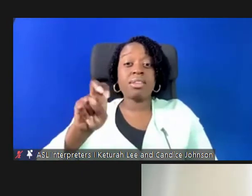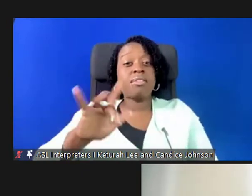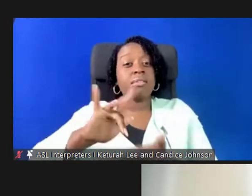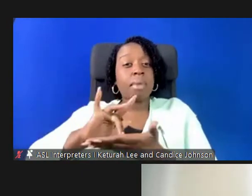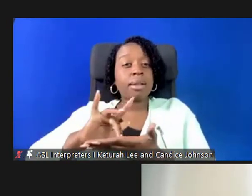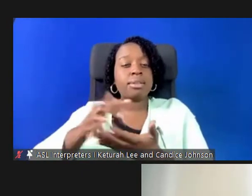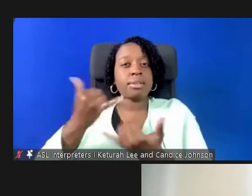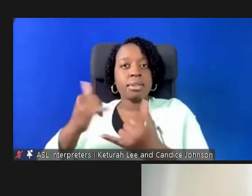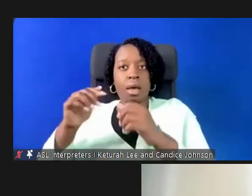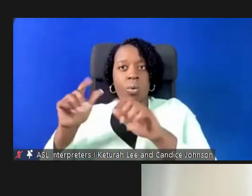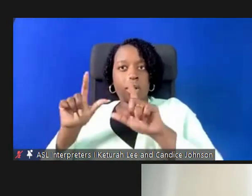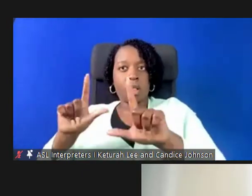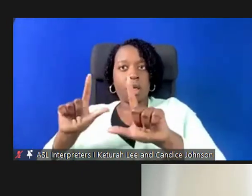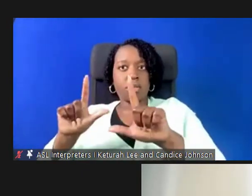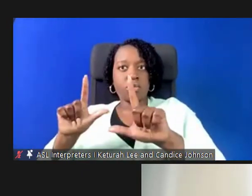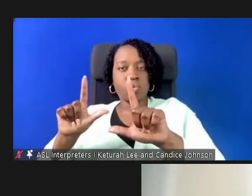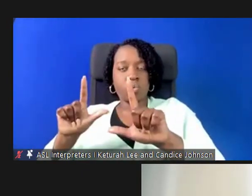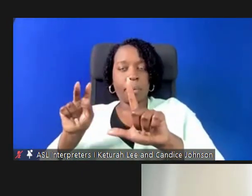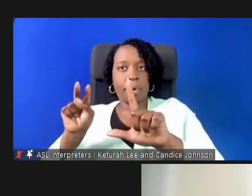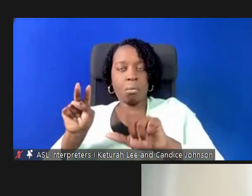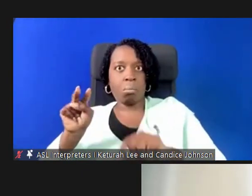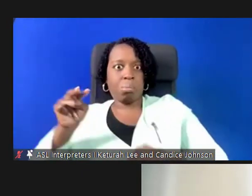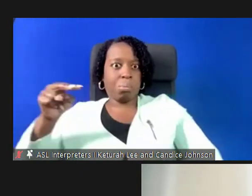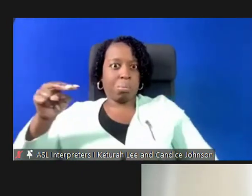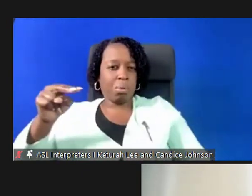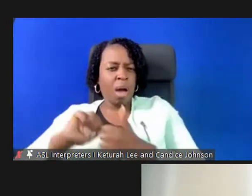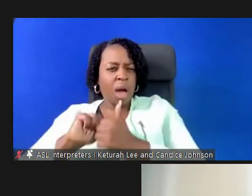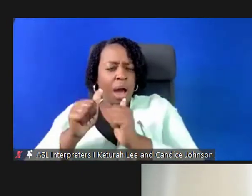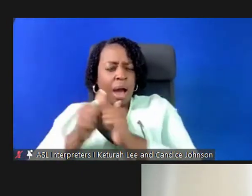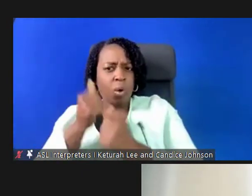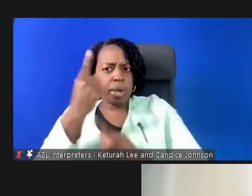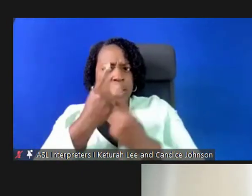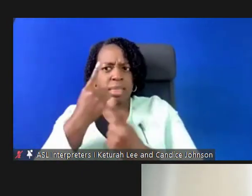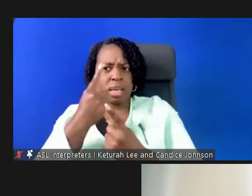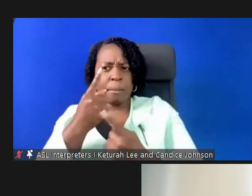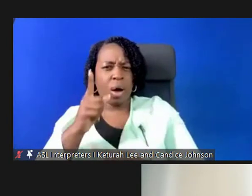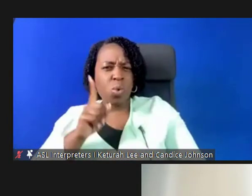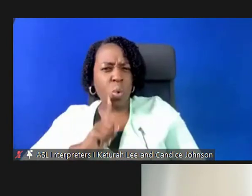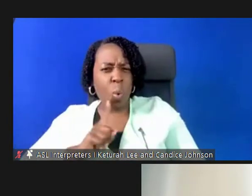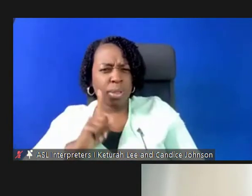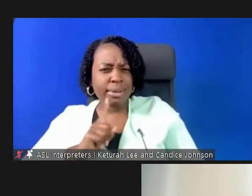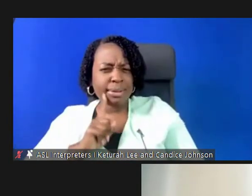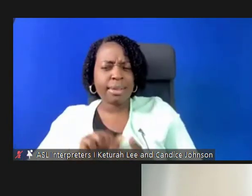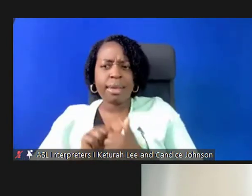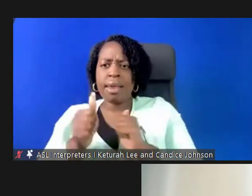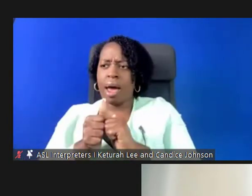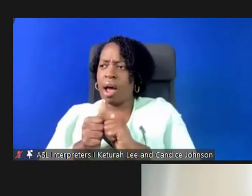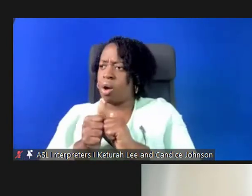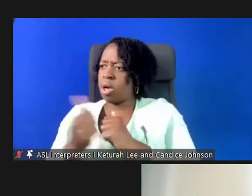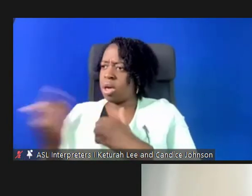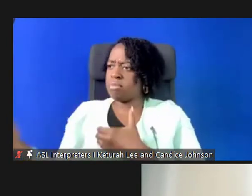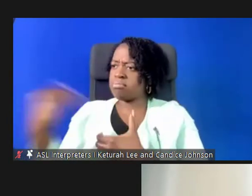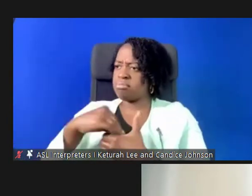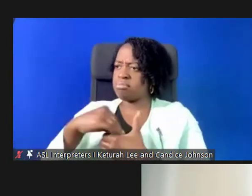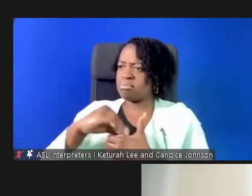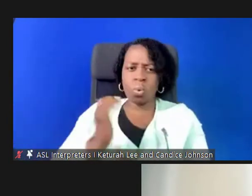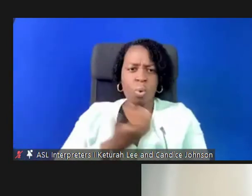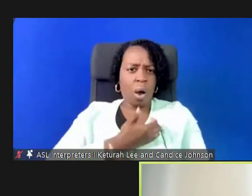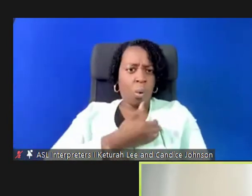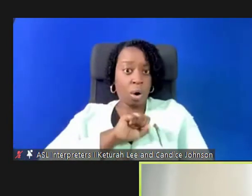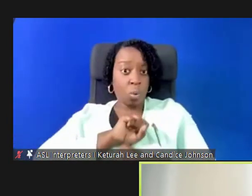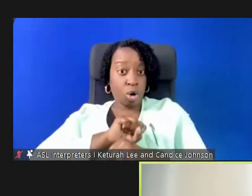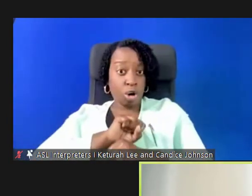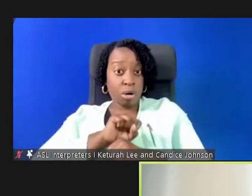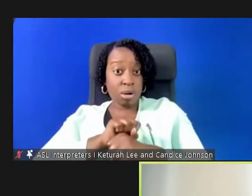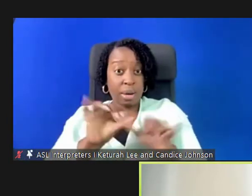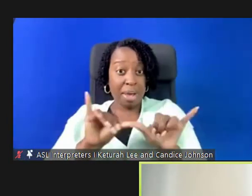at a topic like loneliness and isolation and turn it into a quality metric? Is that possible, or are we shooting ourselves in the foot? What a